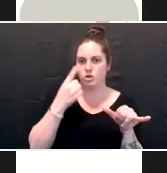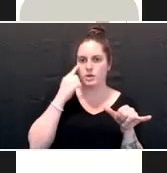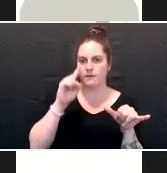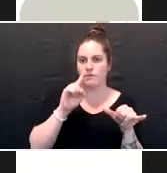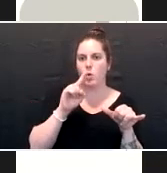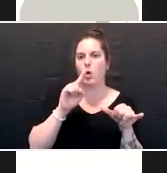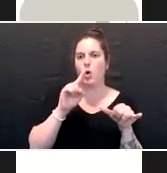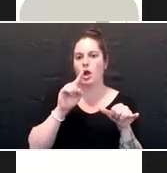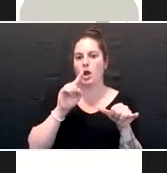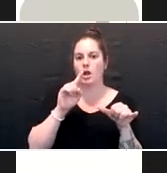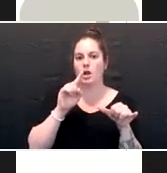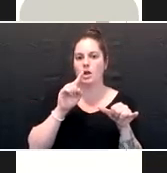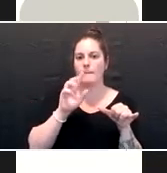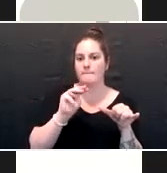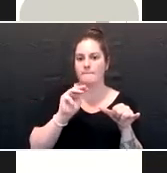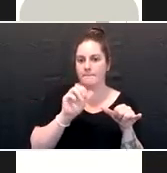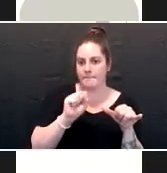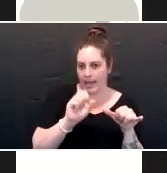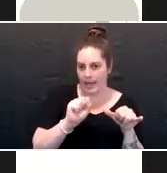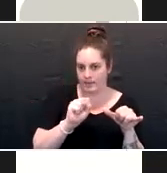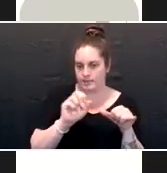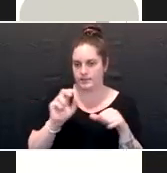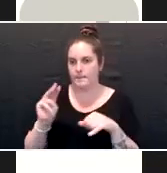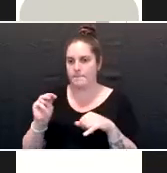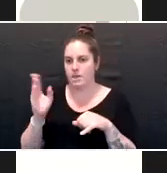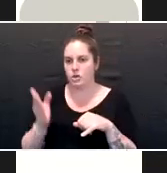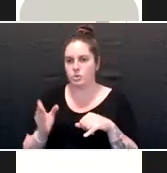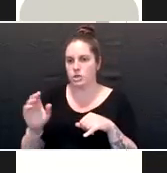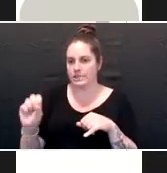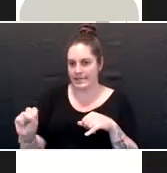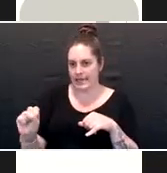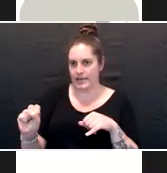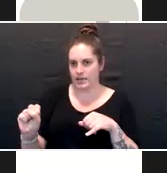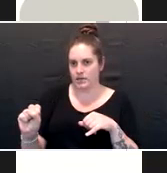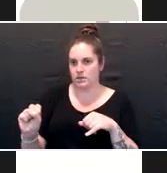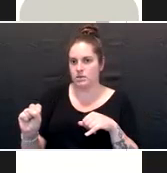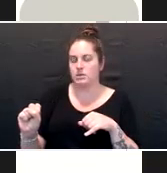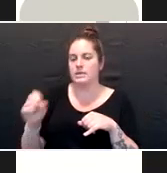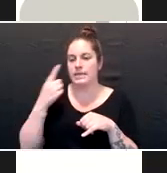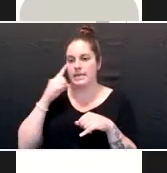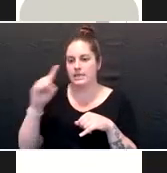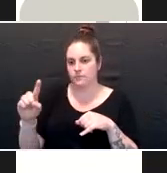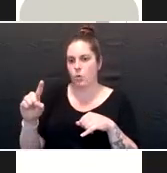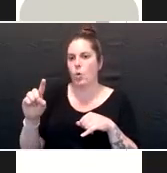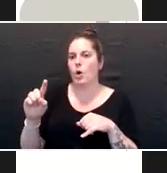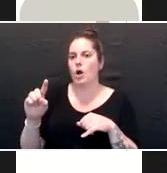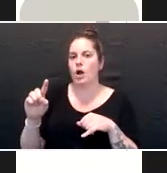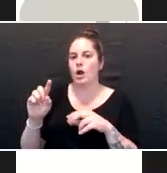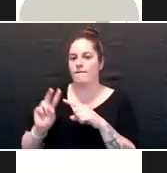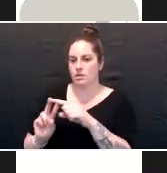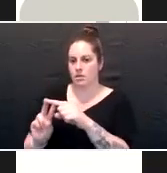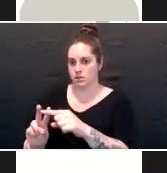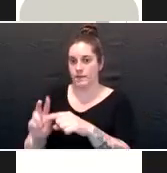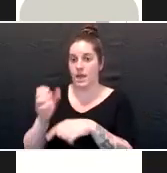Don't mix that up with the unit for net force or force. The unit for force